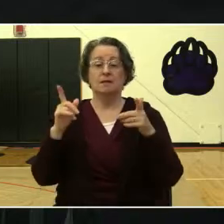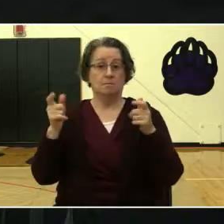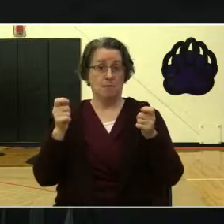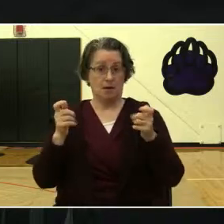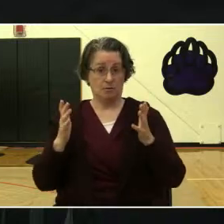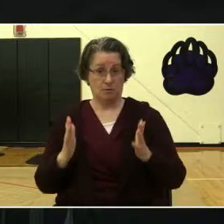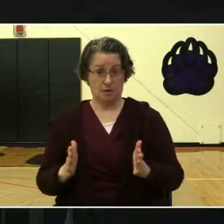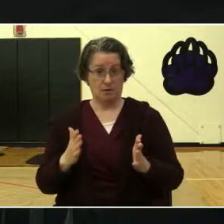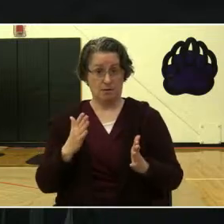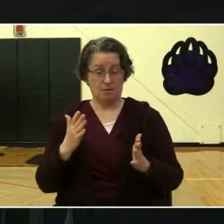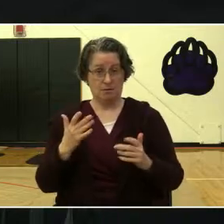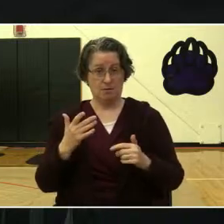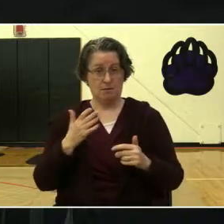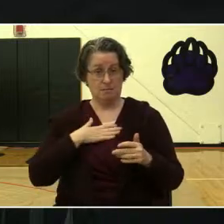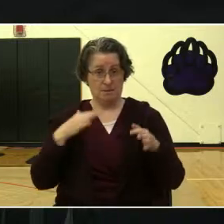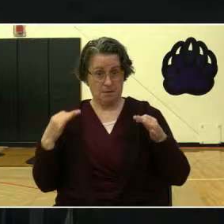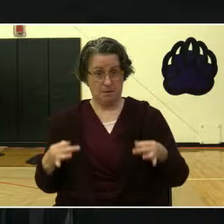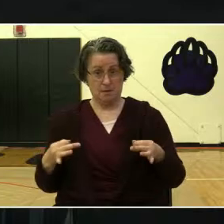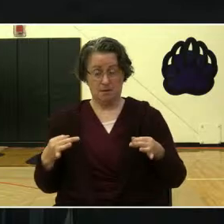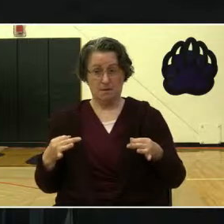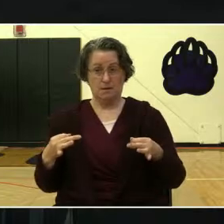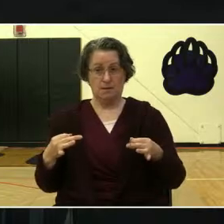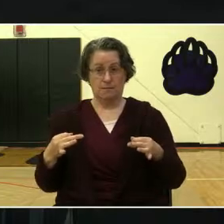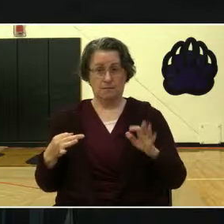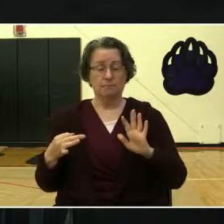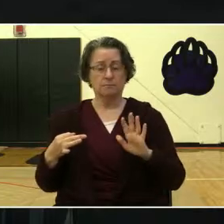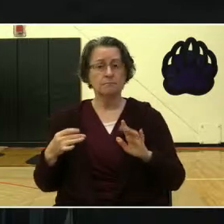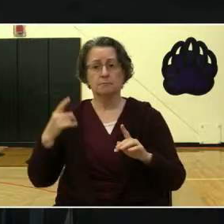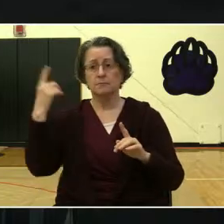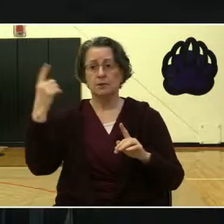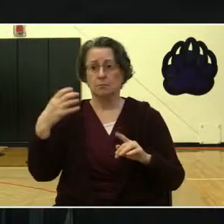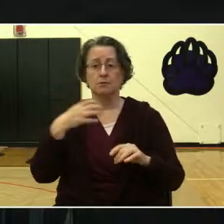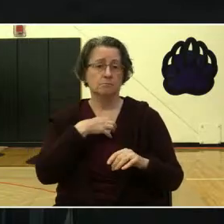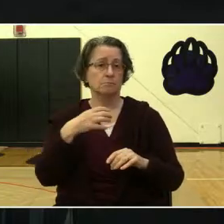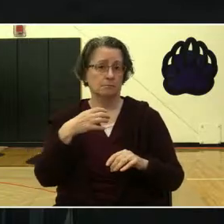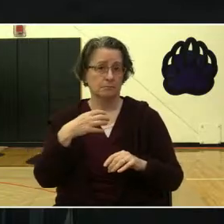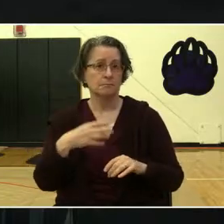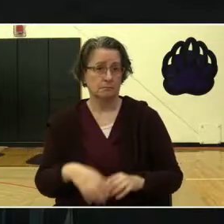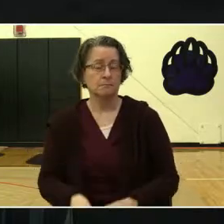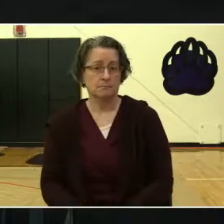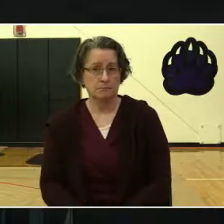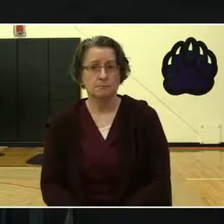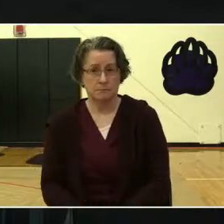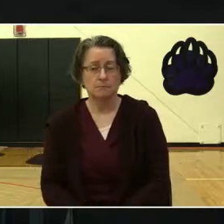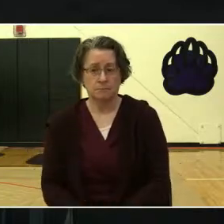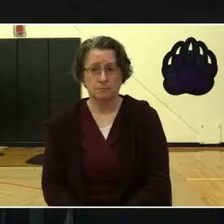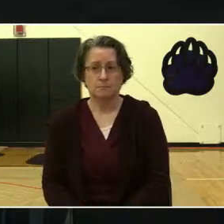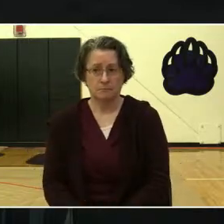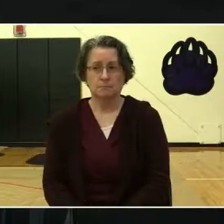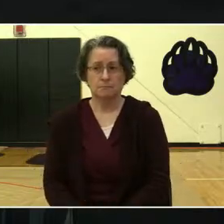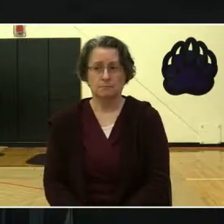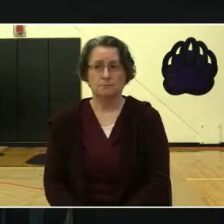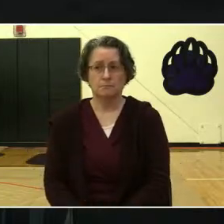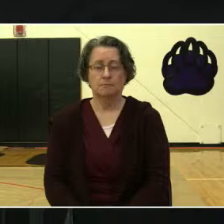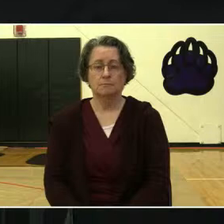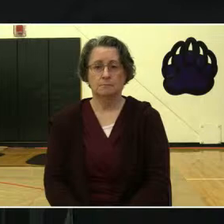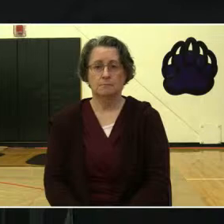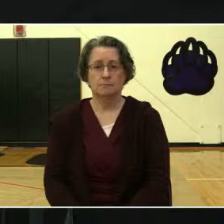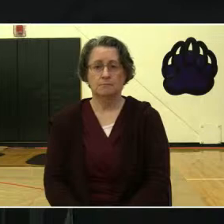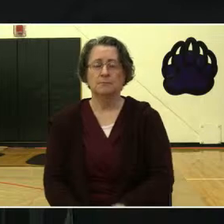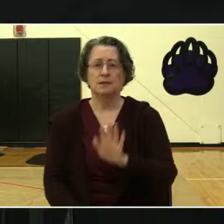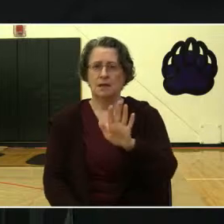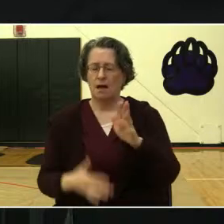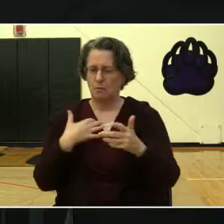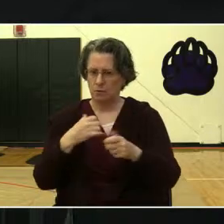ruling um be appealed now I want to make sure that we have exactly